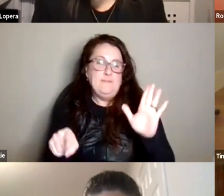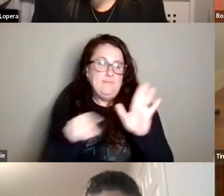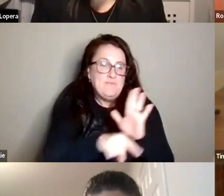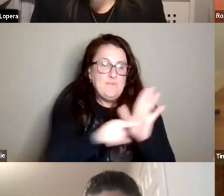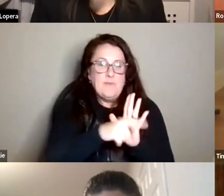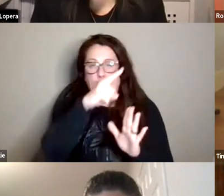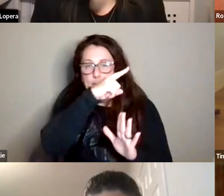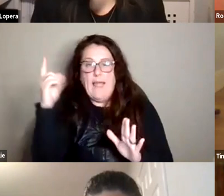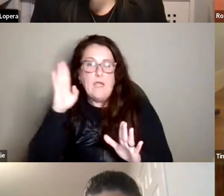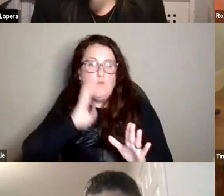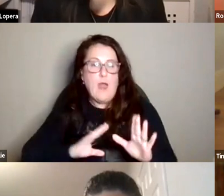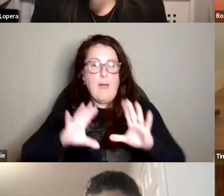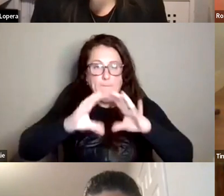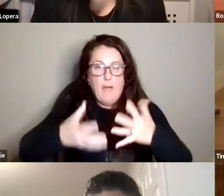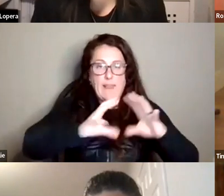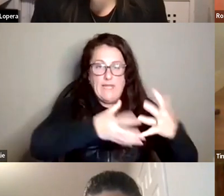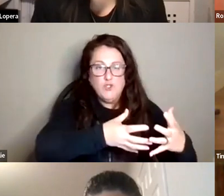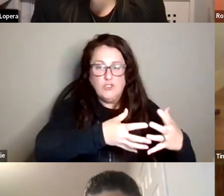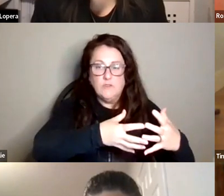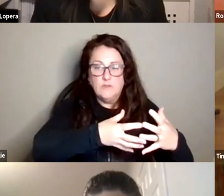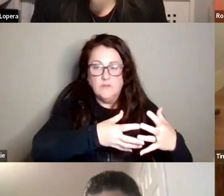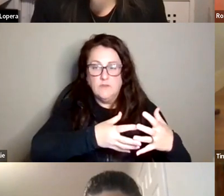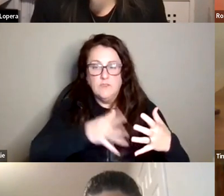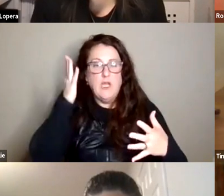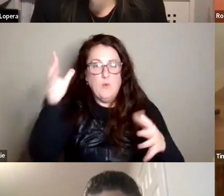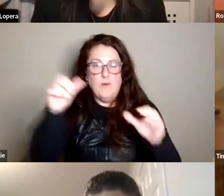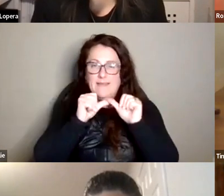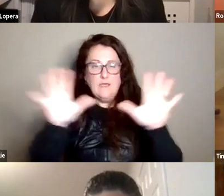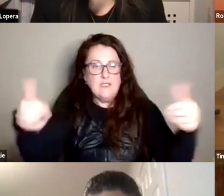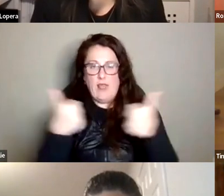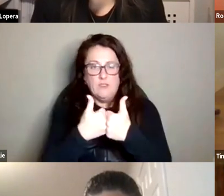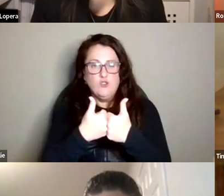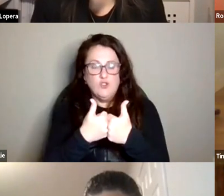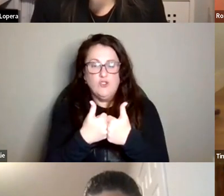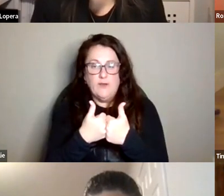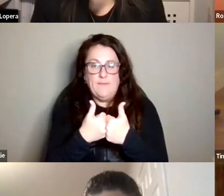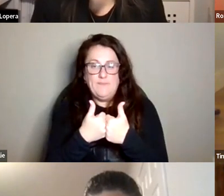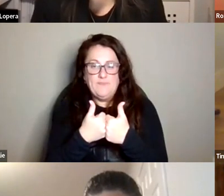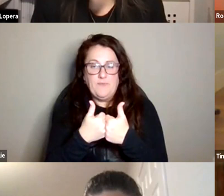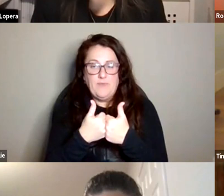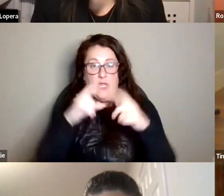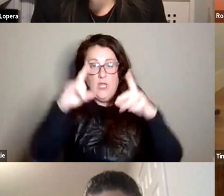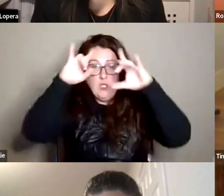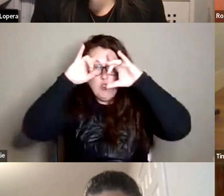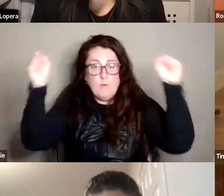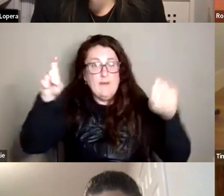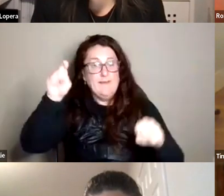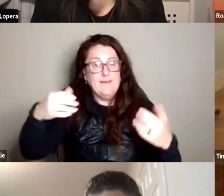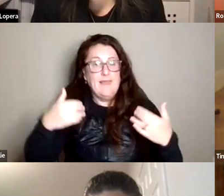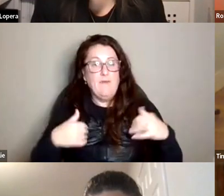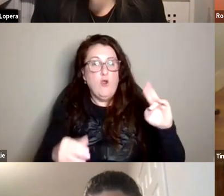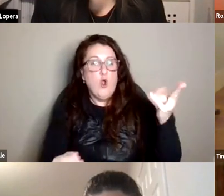brown populations, I think that that will continue to be a challenge. I think that a superintendent needs to have